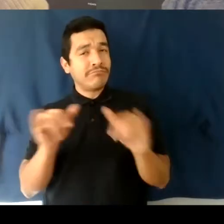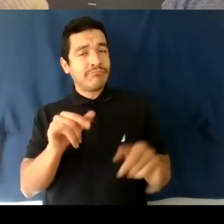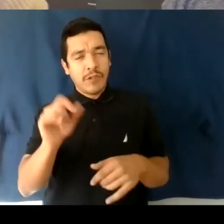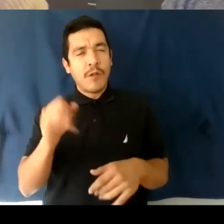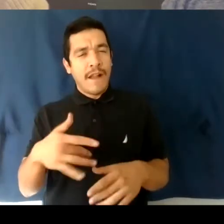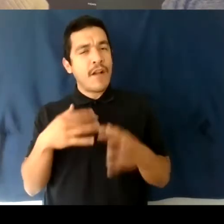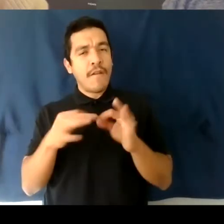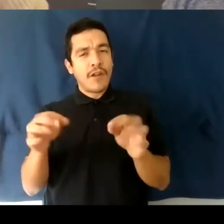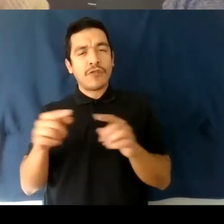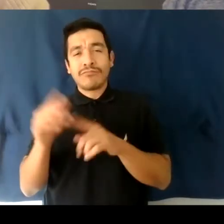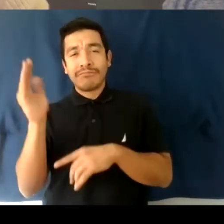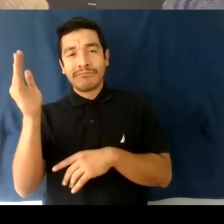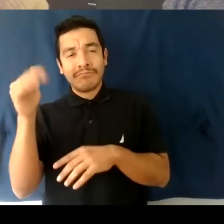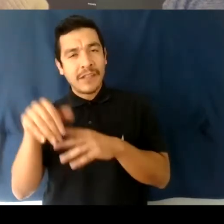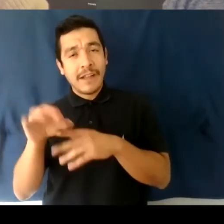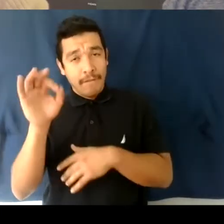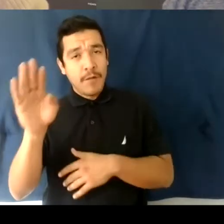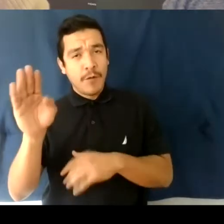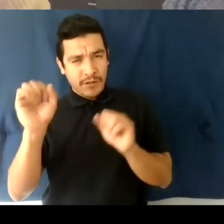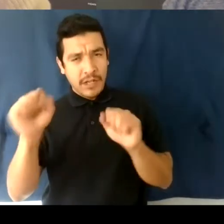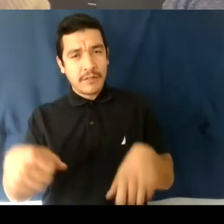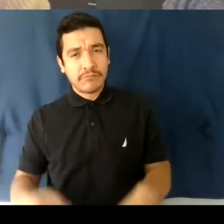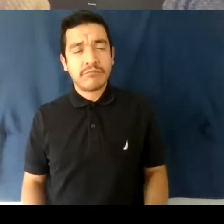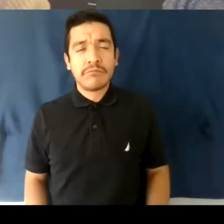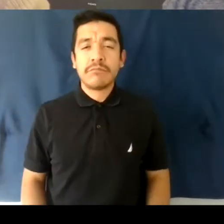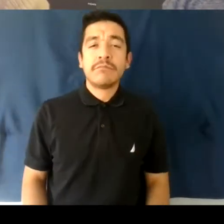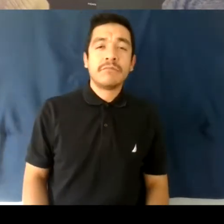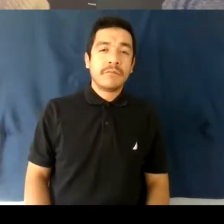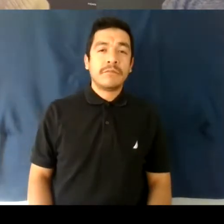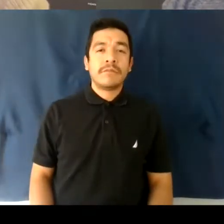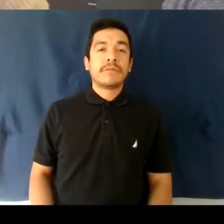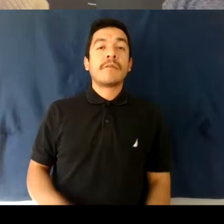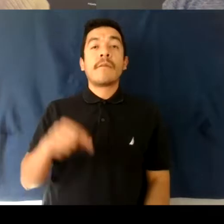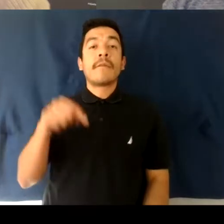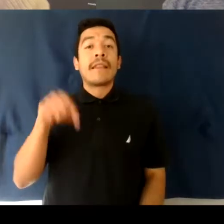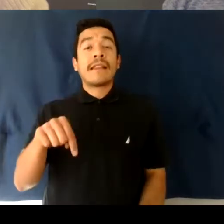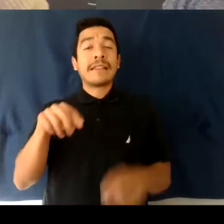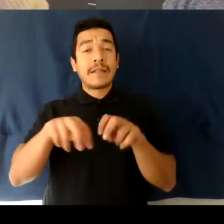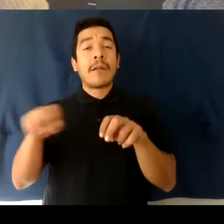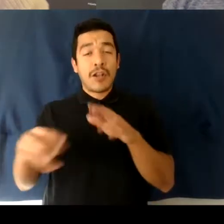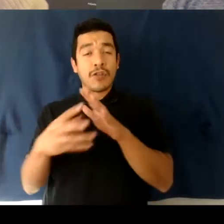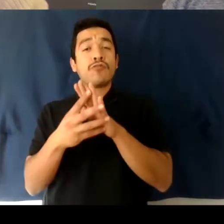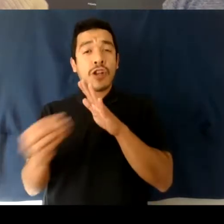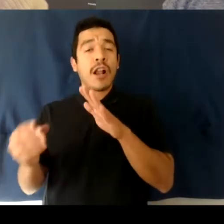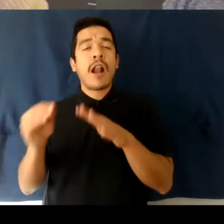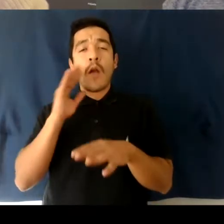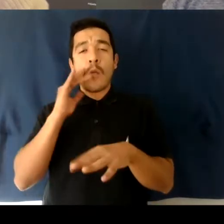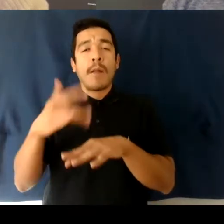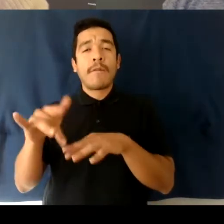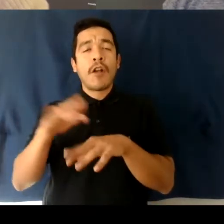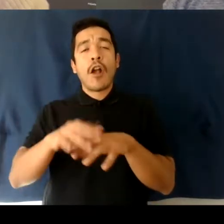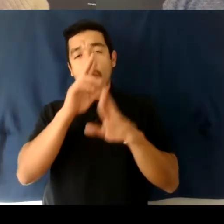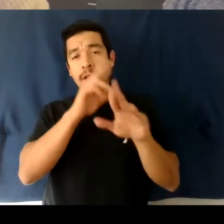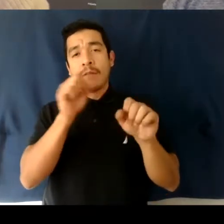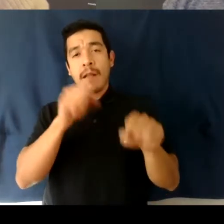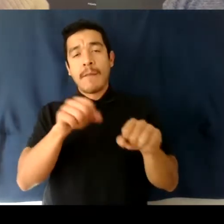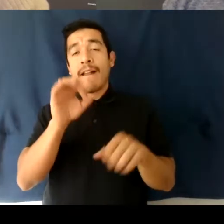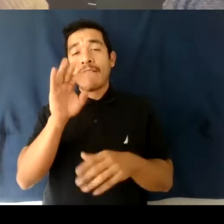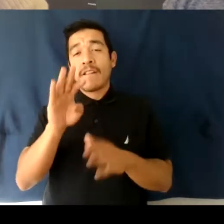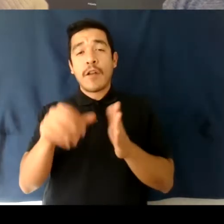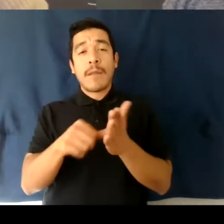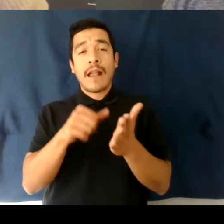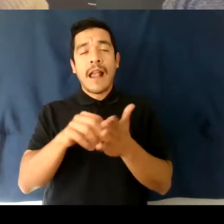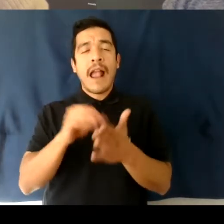a question in the comments. This panel is being recorded and will be available on Respectability's Facebook page and